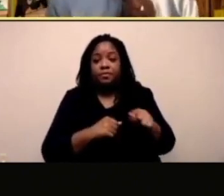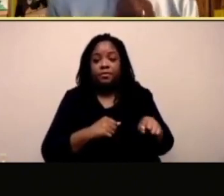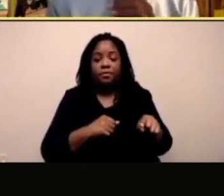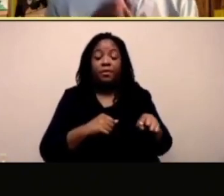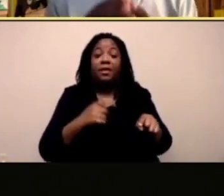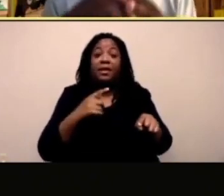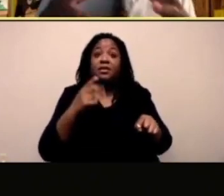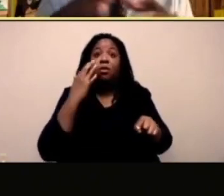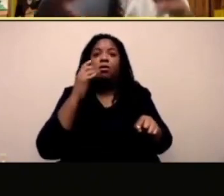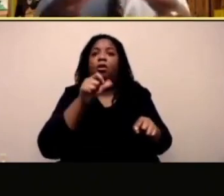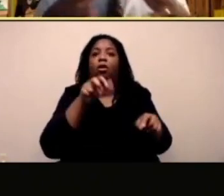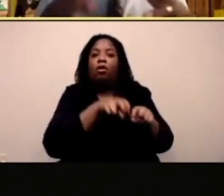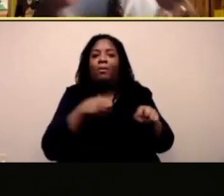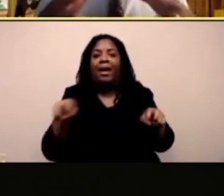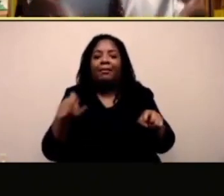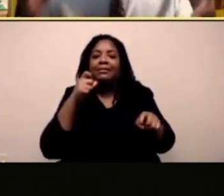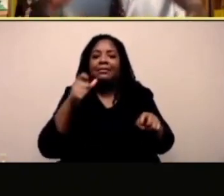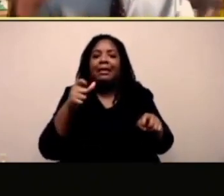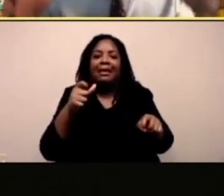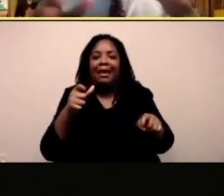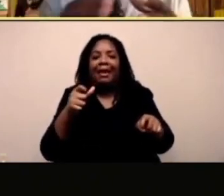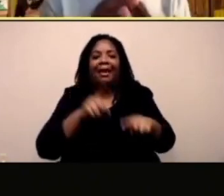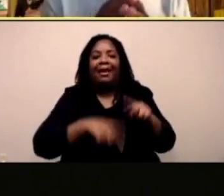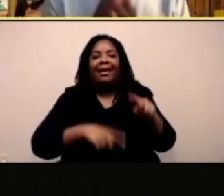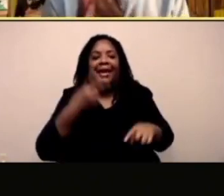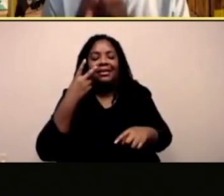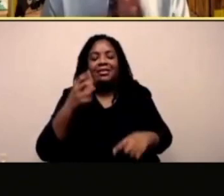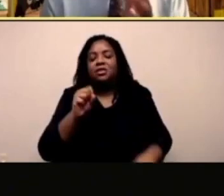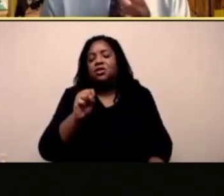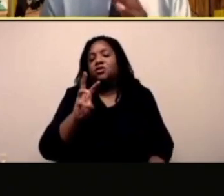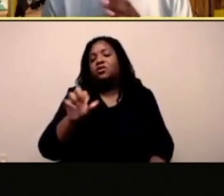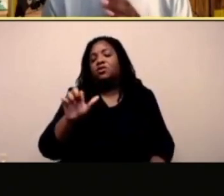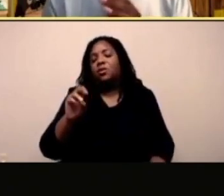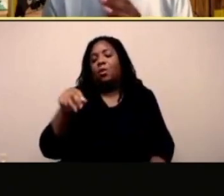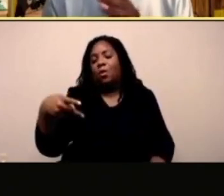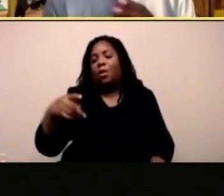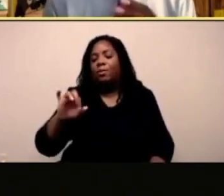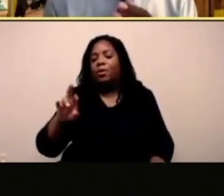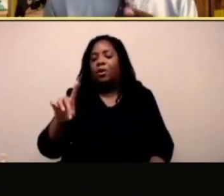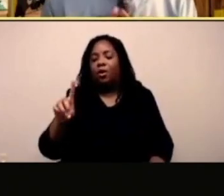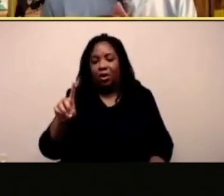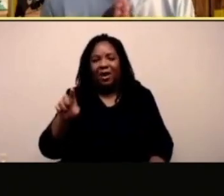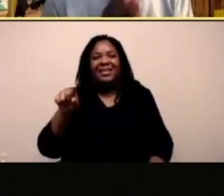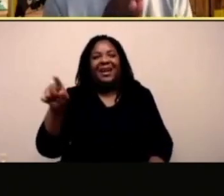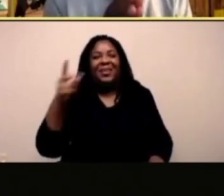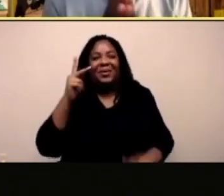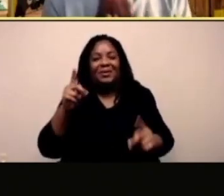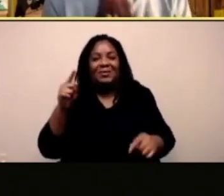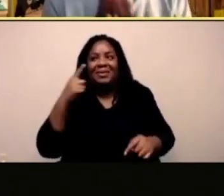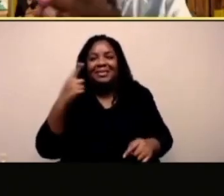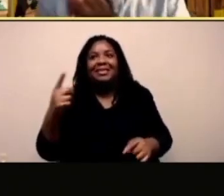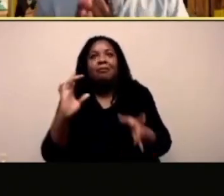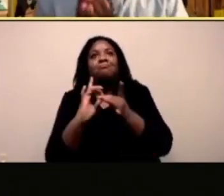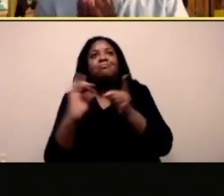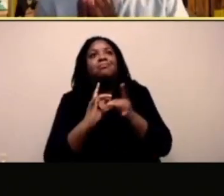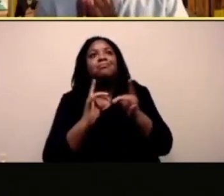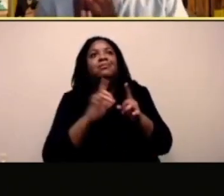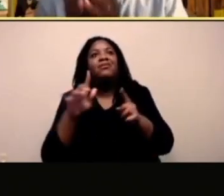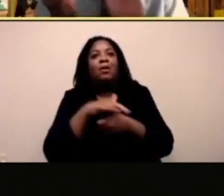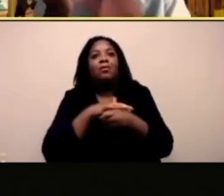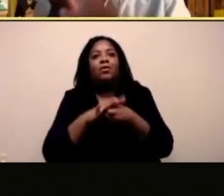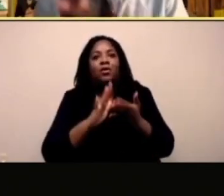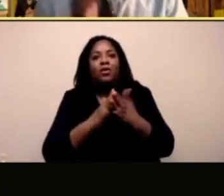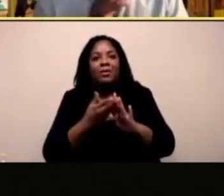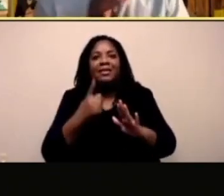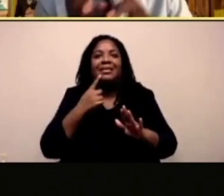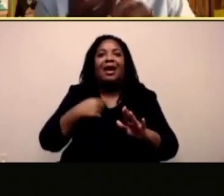our other panelists aren't able to see Swamp Card as I am in real time, but we have people saying they're chiming in from your local communities, saying I'm